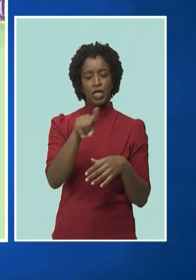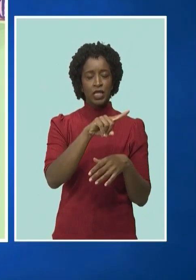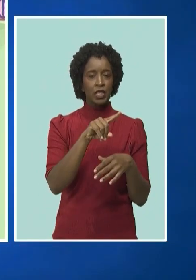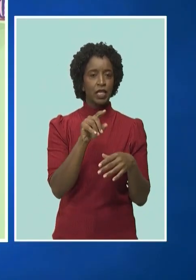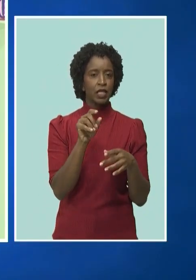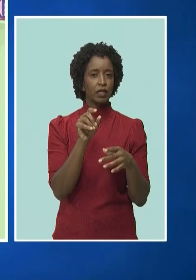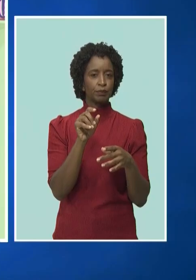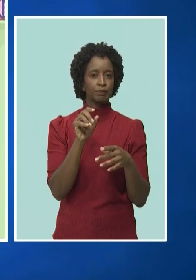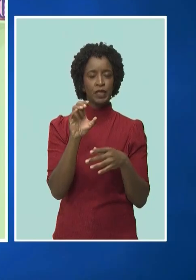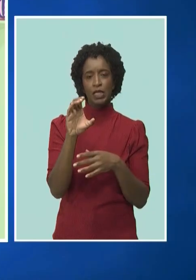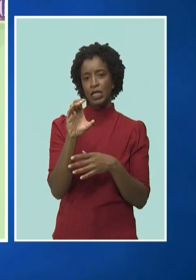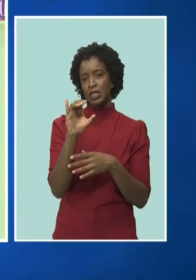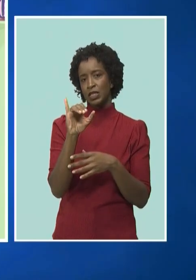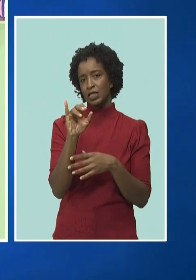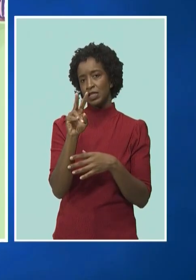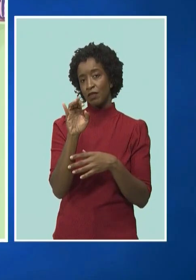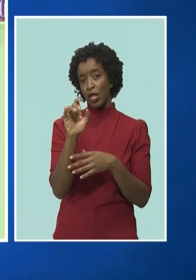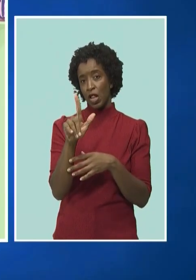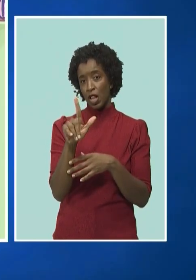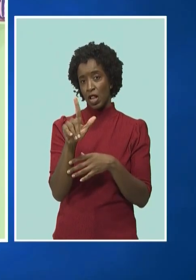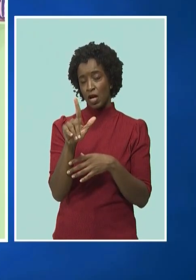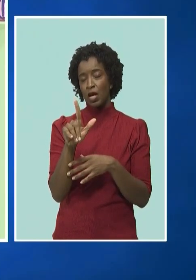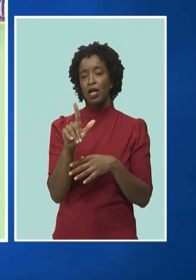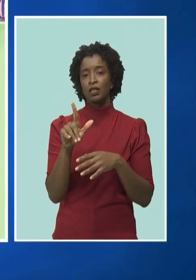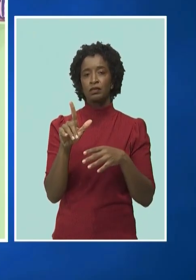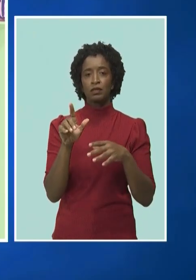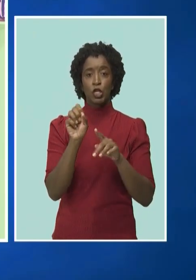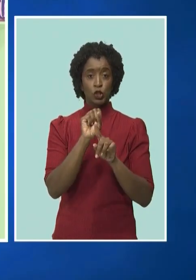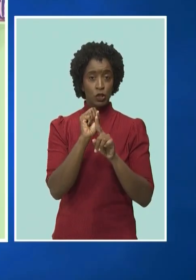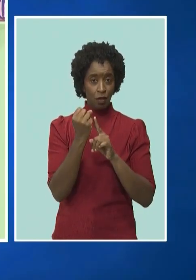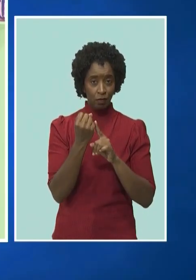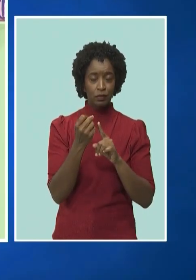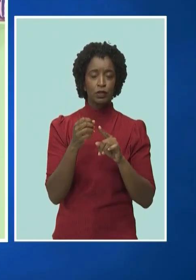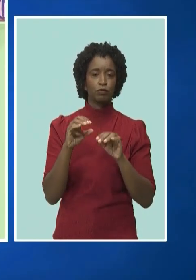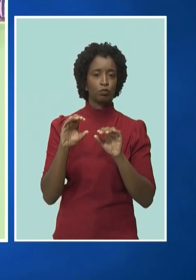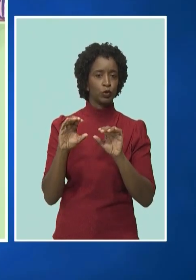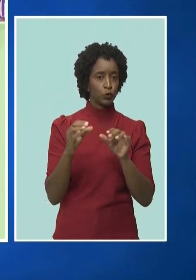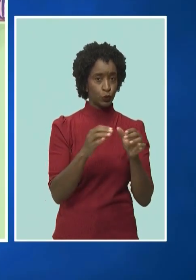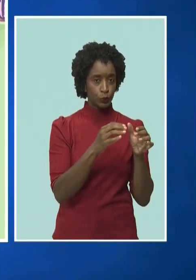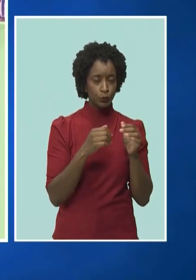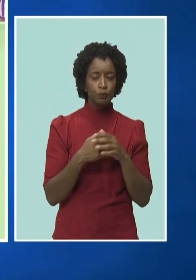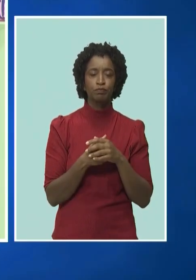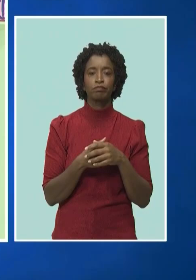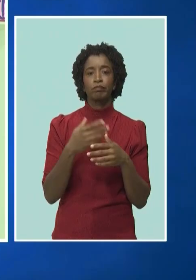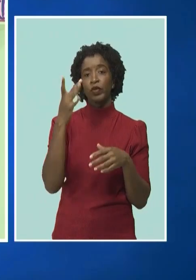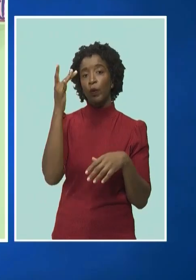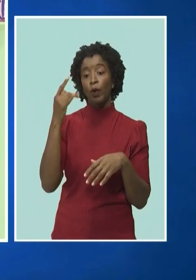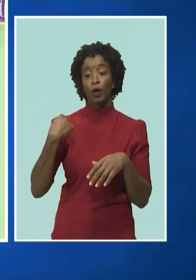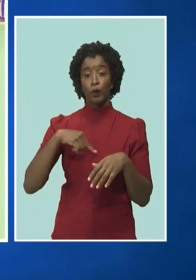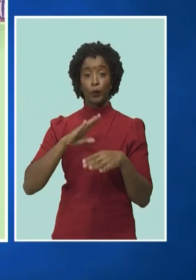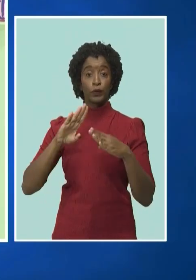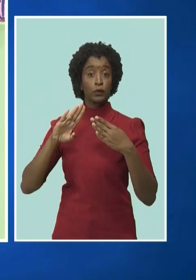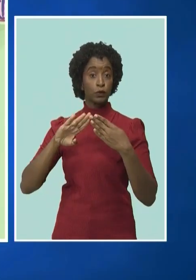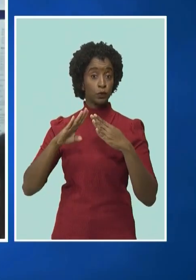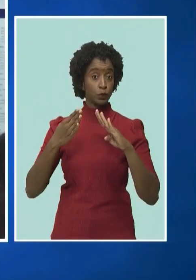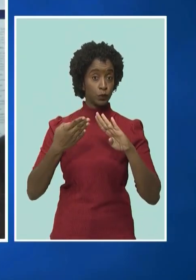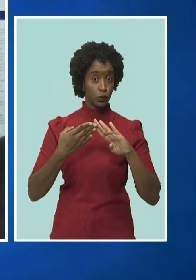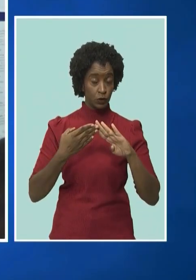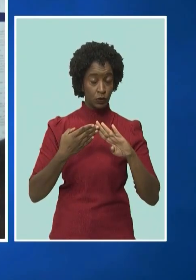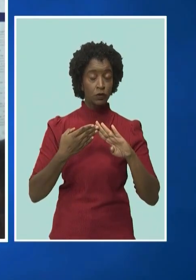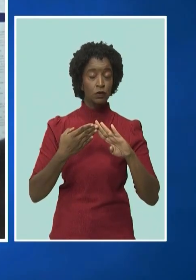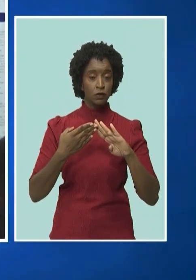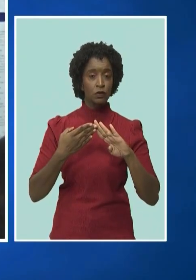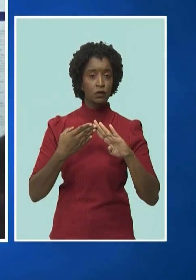Why? Because the village, the community, we are the ones responsible for driving